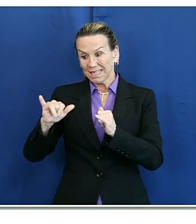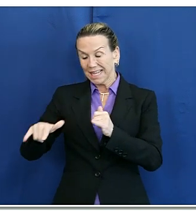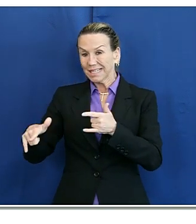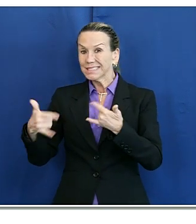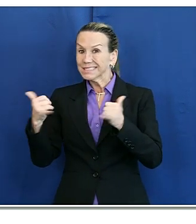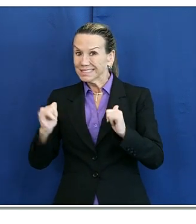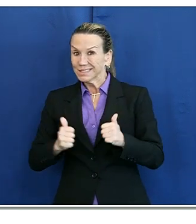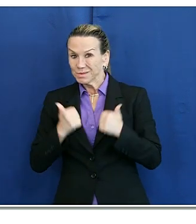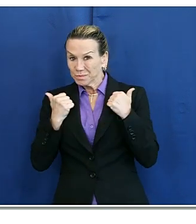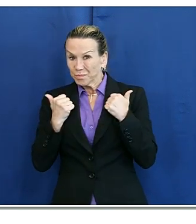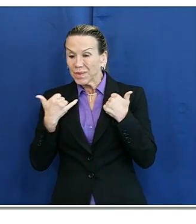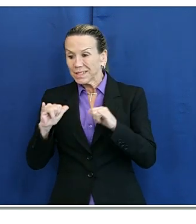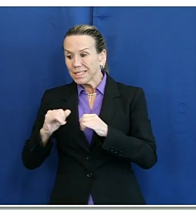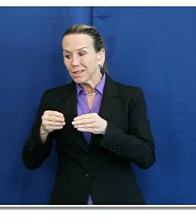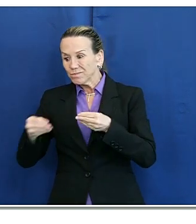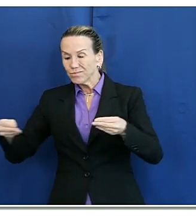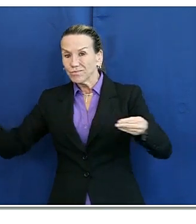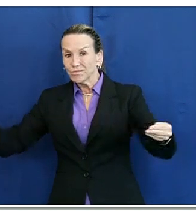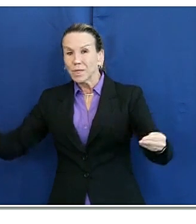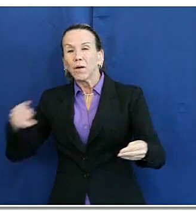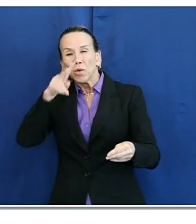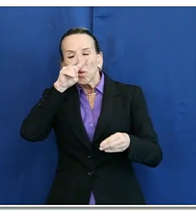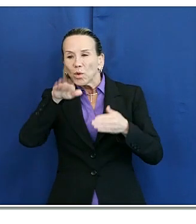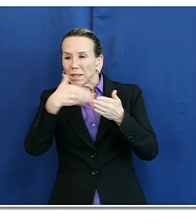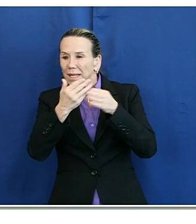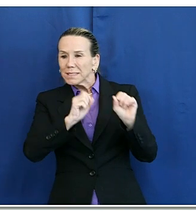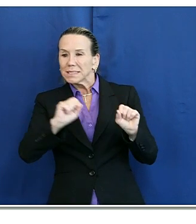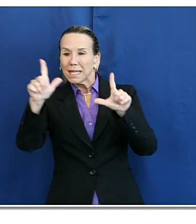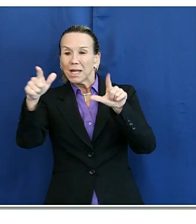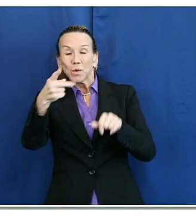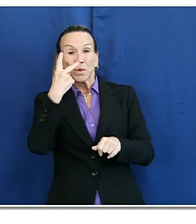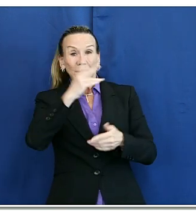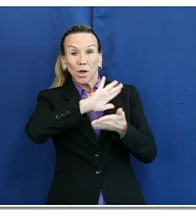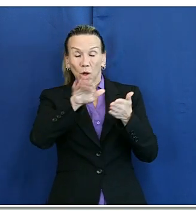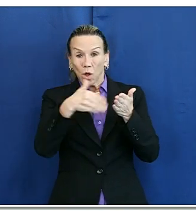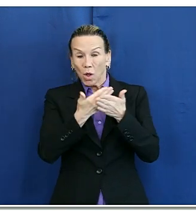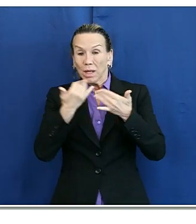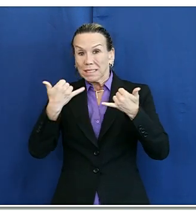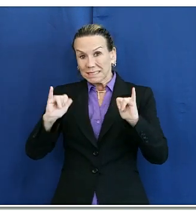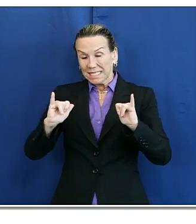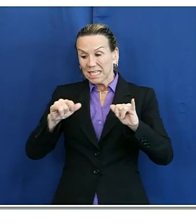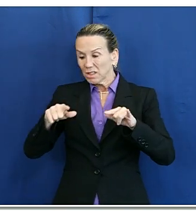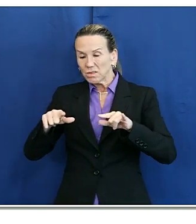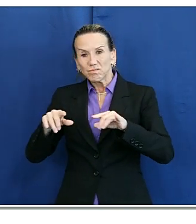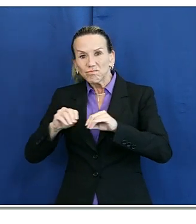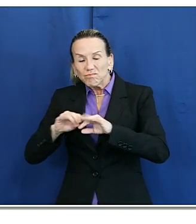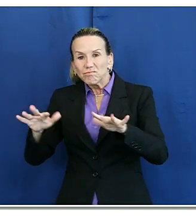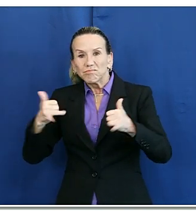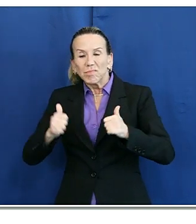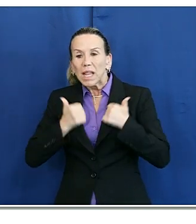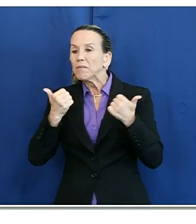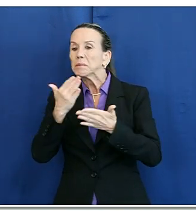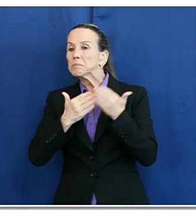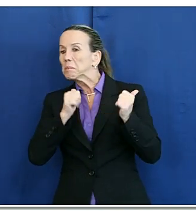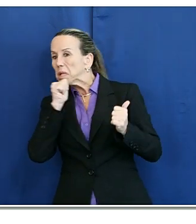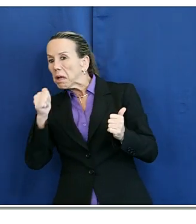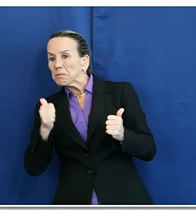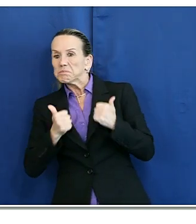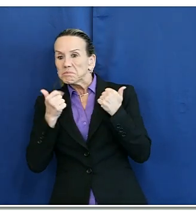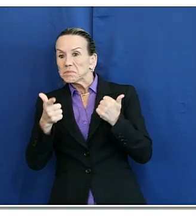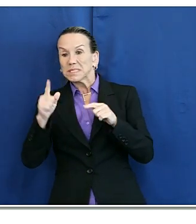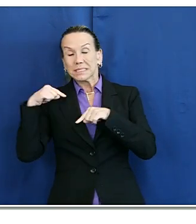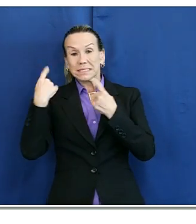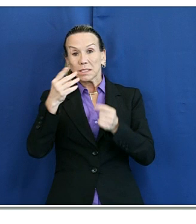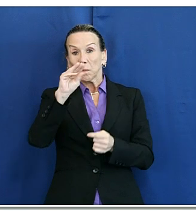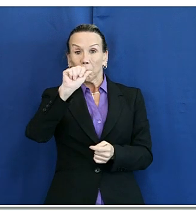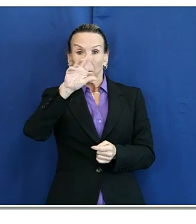This slide, the next slide, shows all active and inactive community setting outbreaks since March